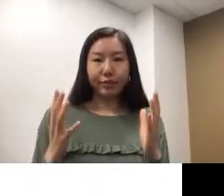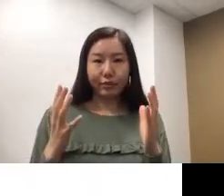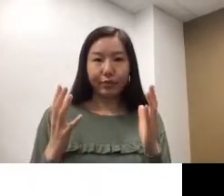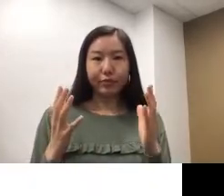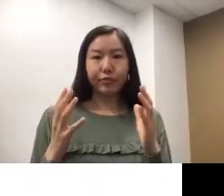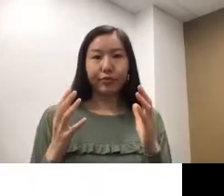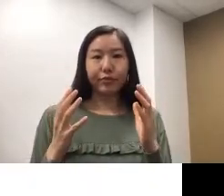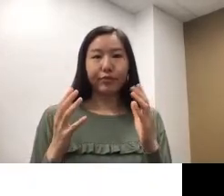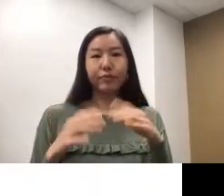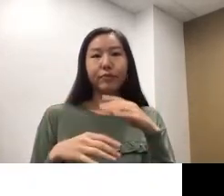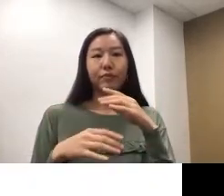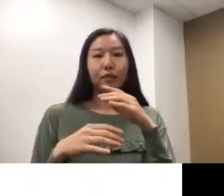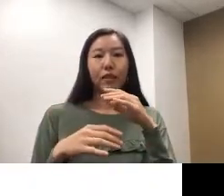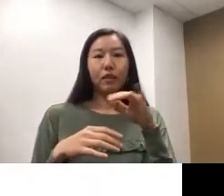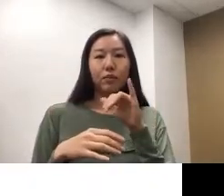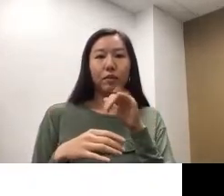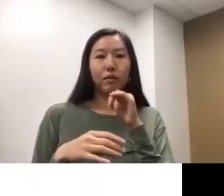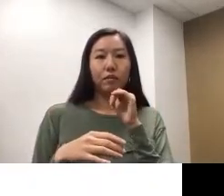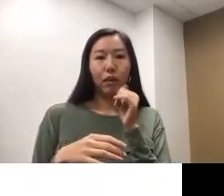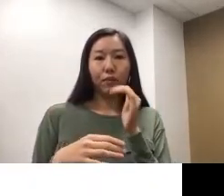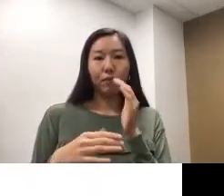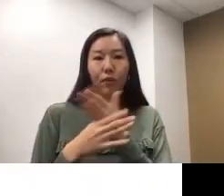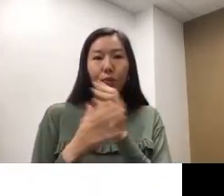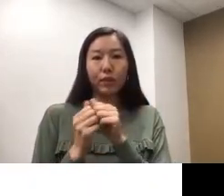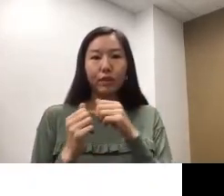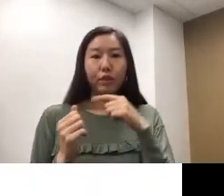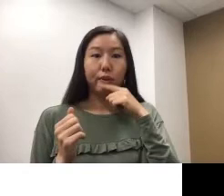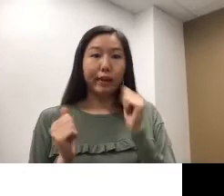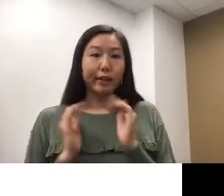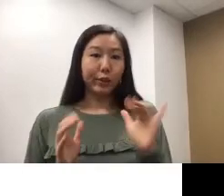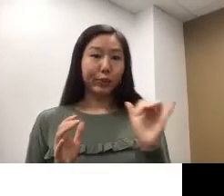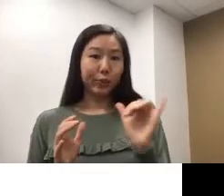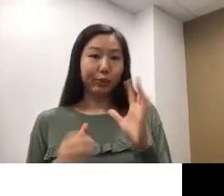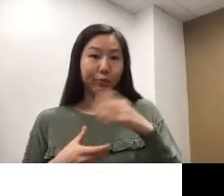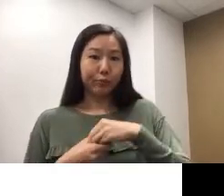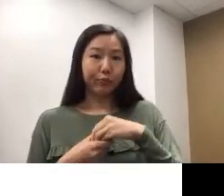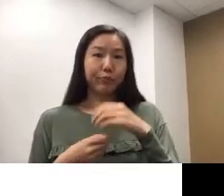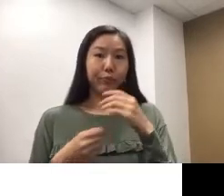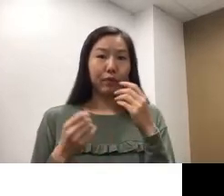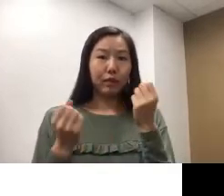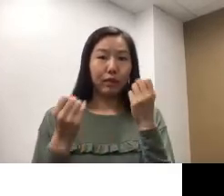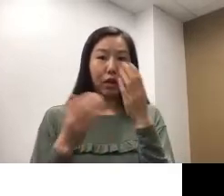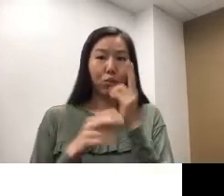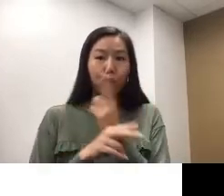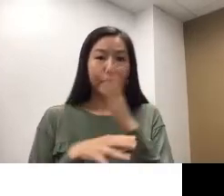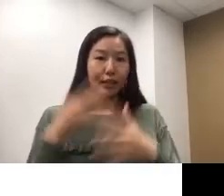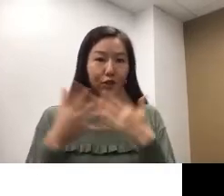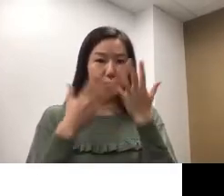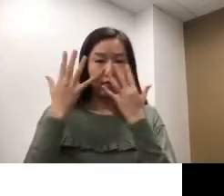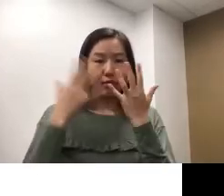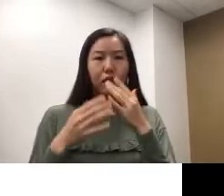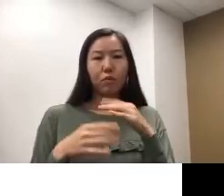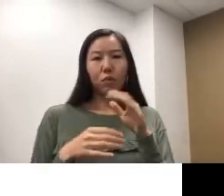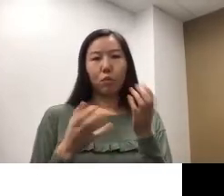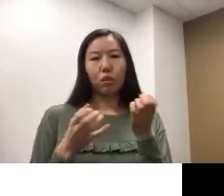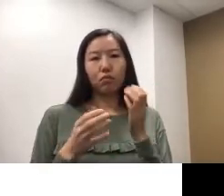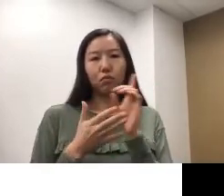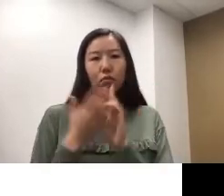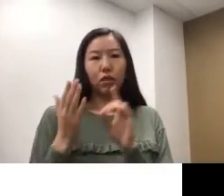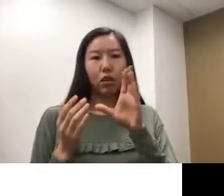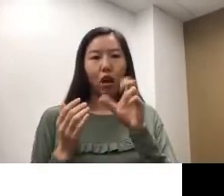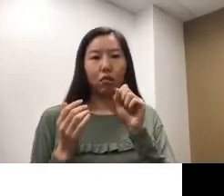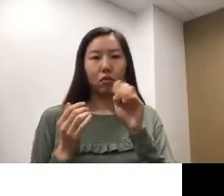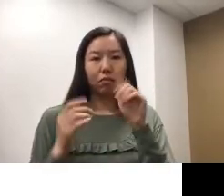So we hope to have a universally custom designed headgear in the future so it doesn't interfere